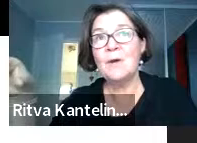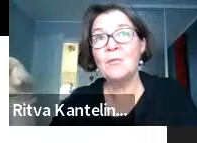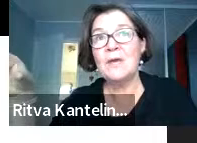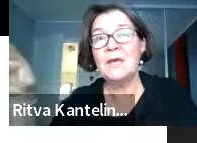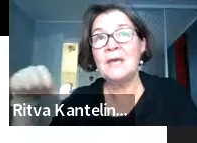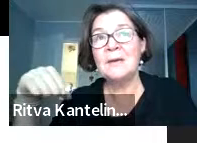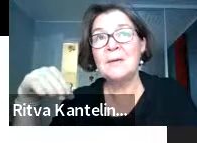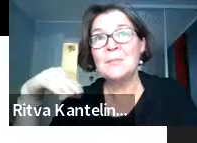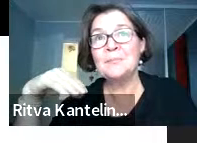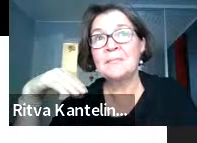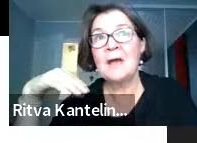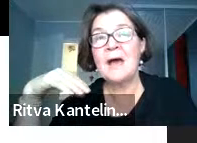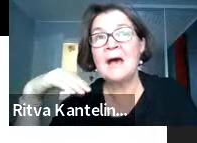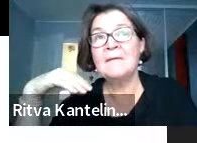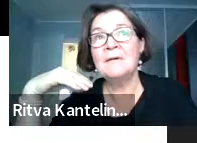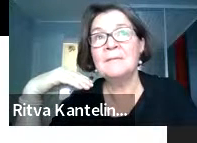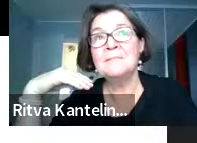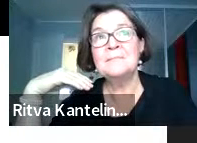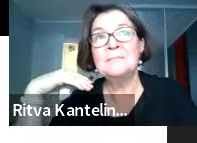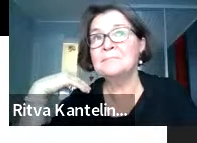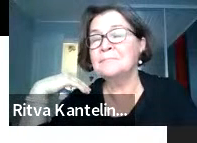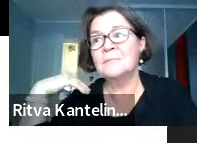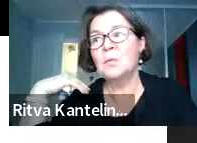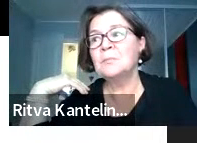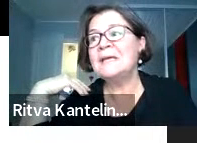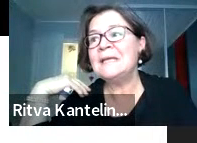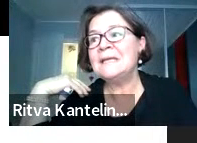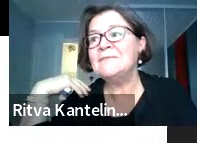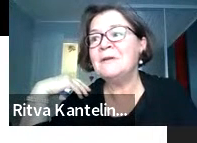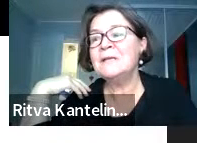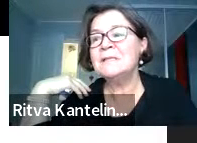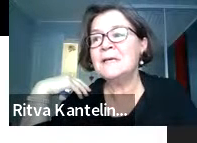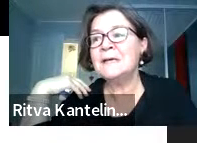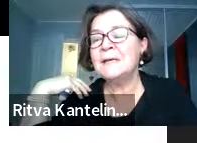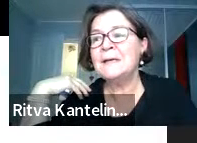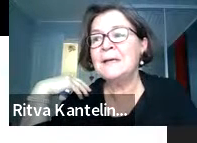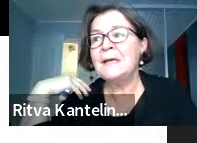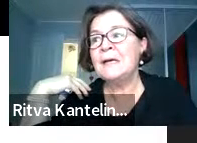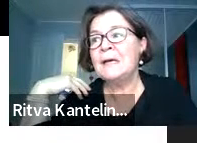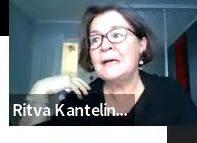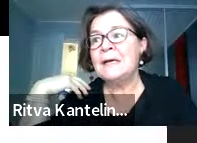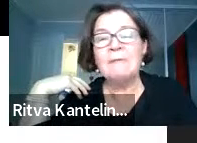life where we have completely different